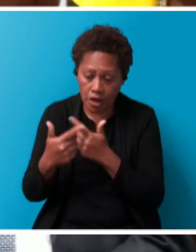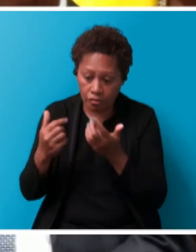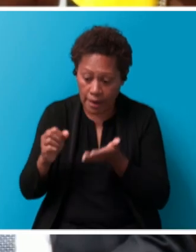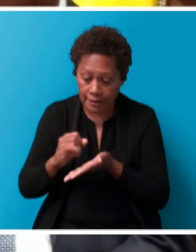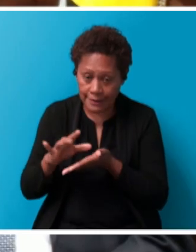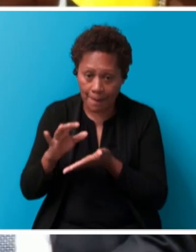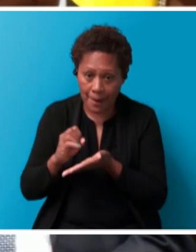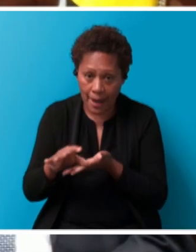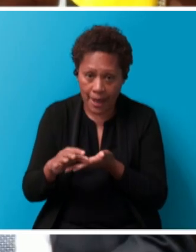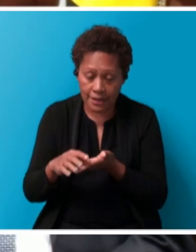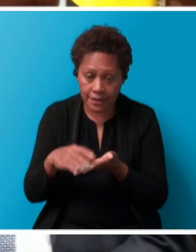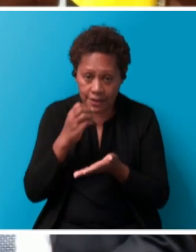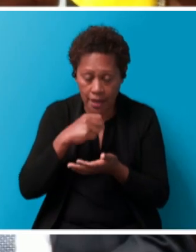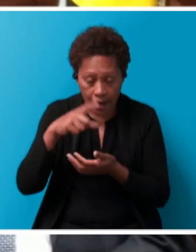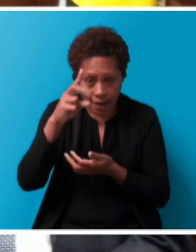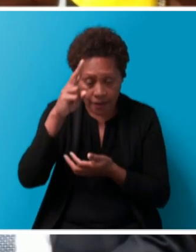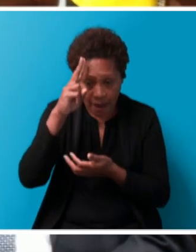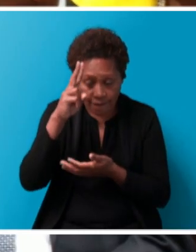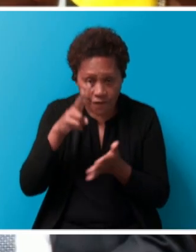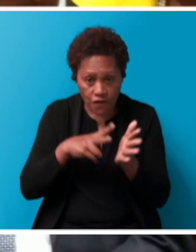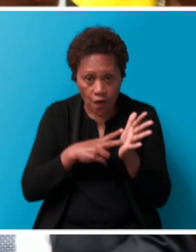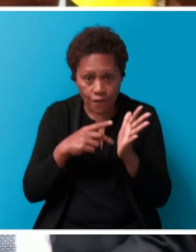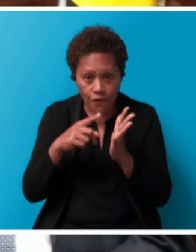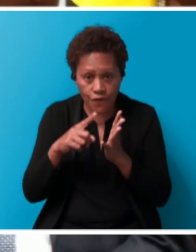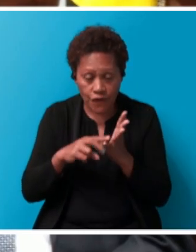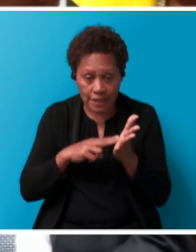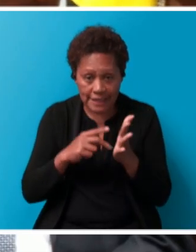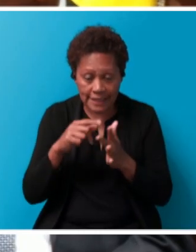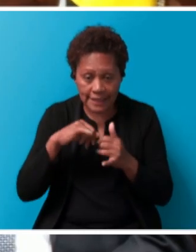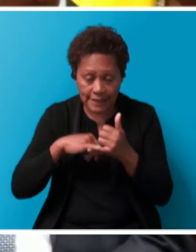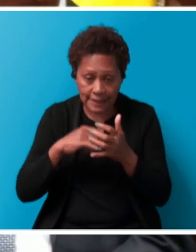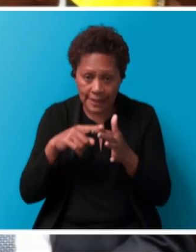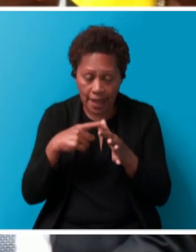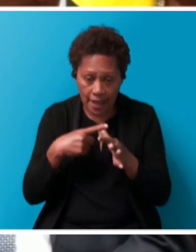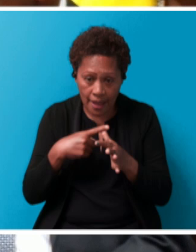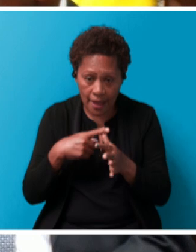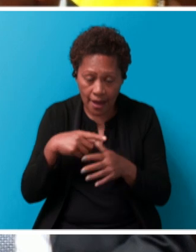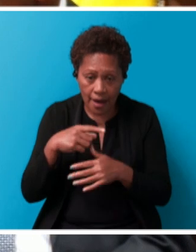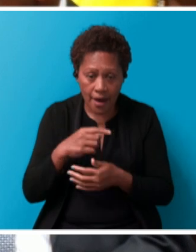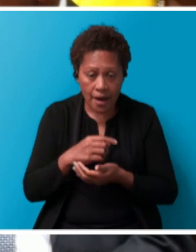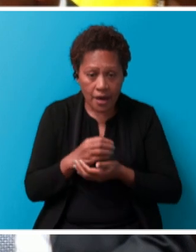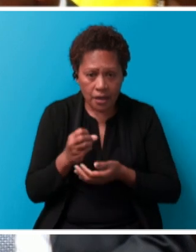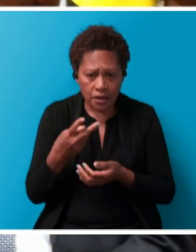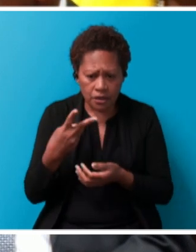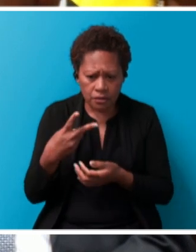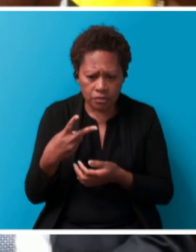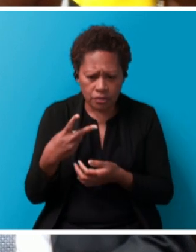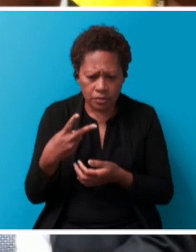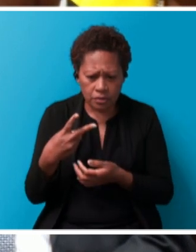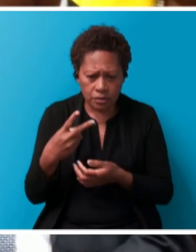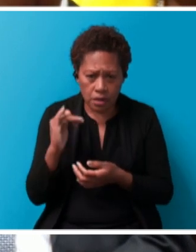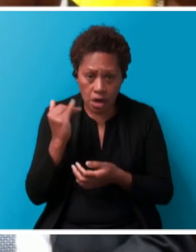for Vunisia Kandavu, the installation will comprise the 299 kilowatts solar